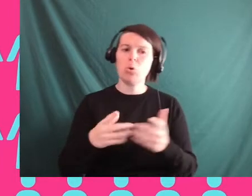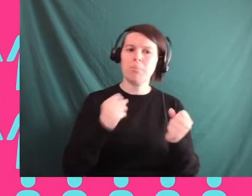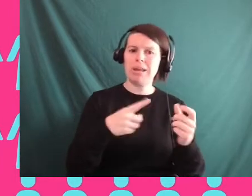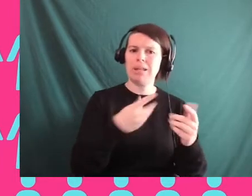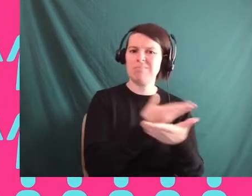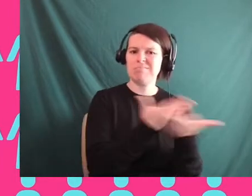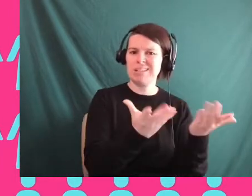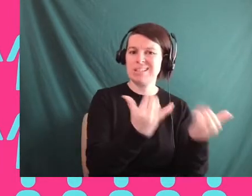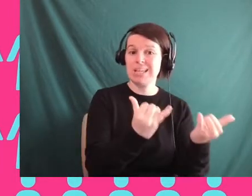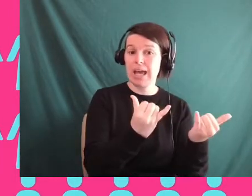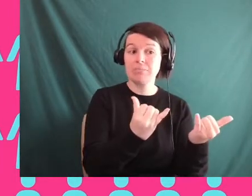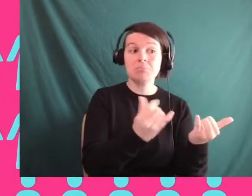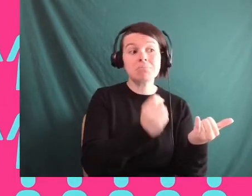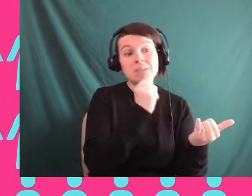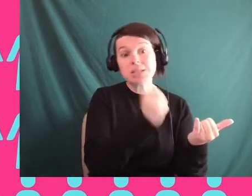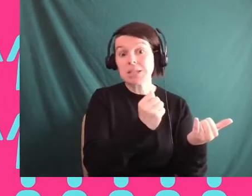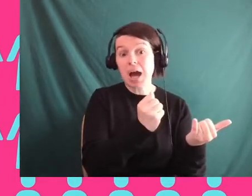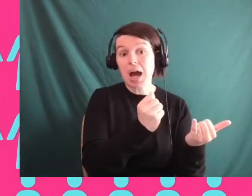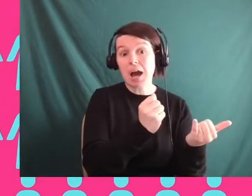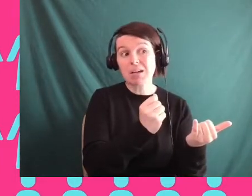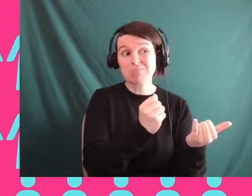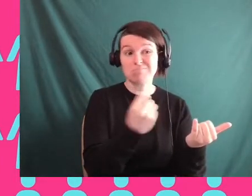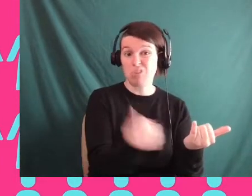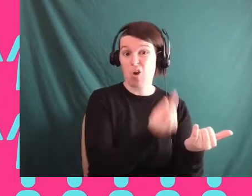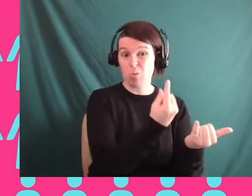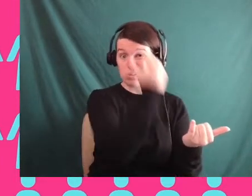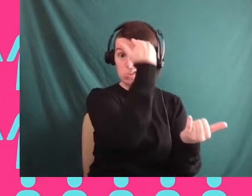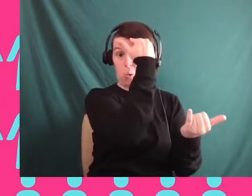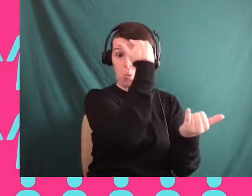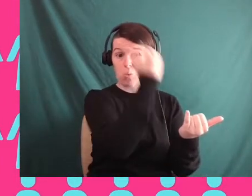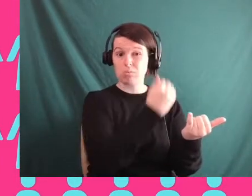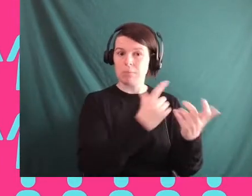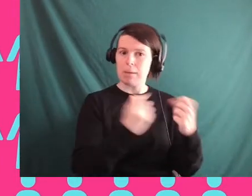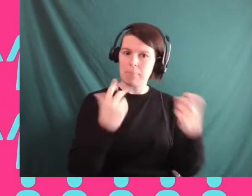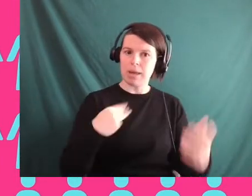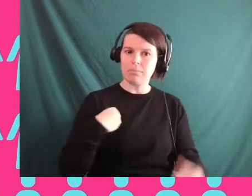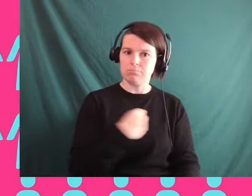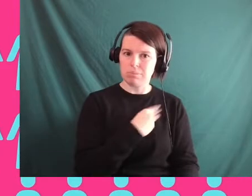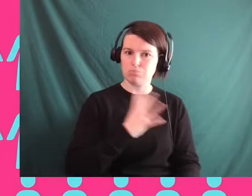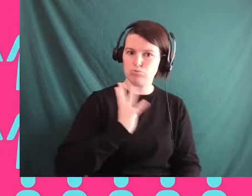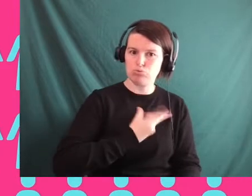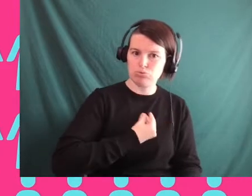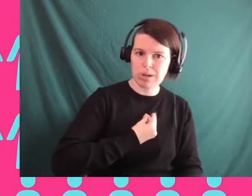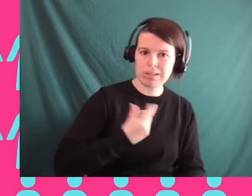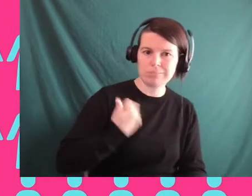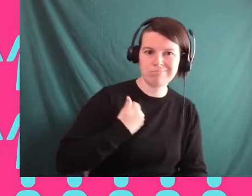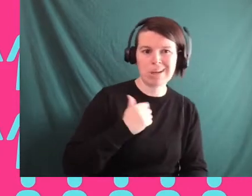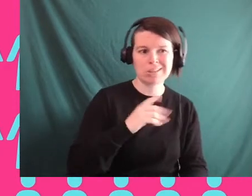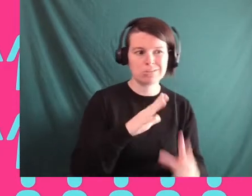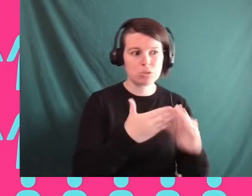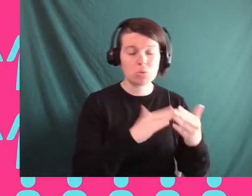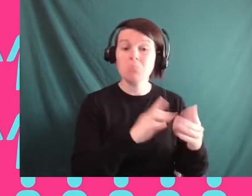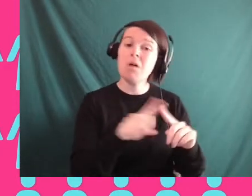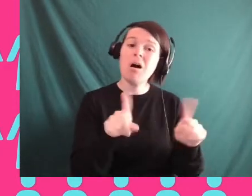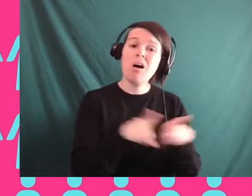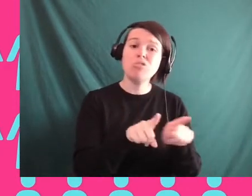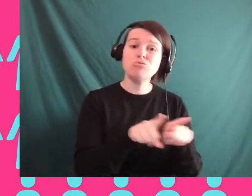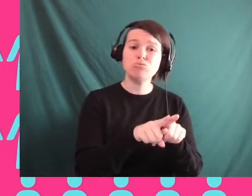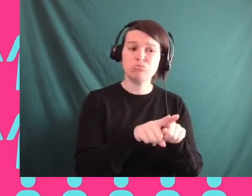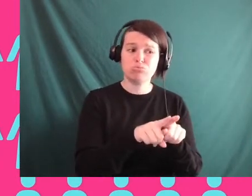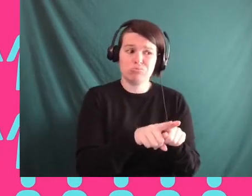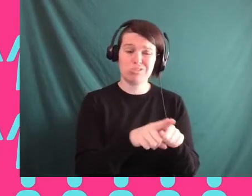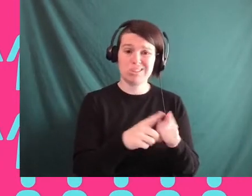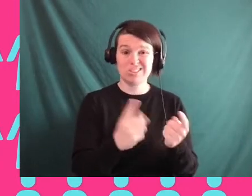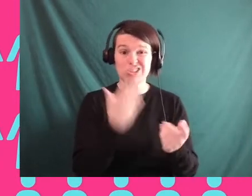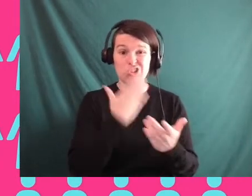to you today isn't well known by lots of members of the community. Also, just lack of funds to buy a good quality